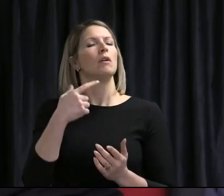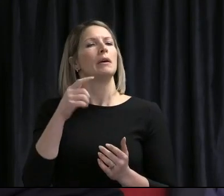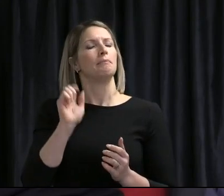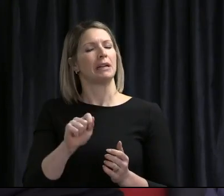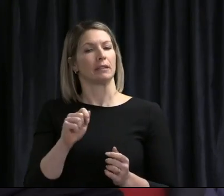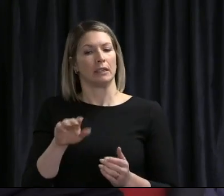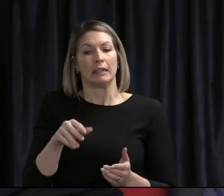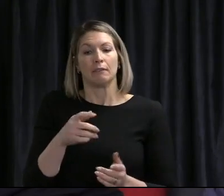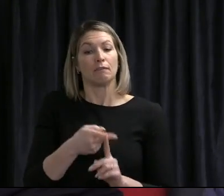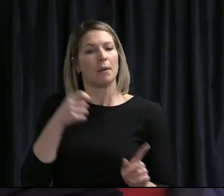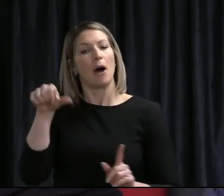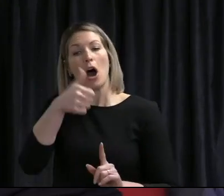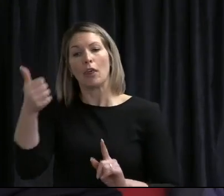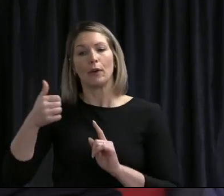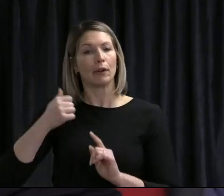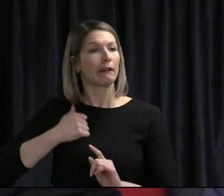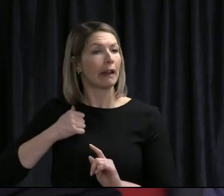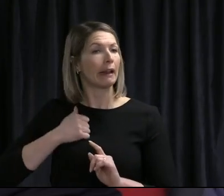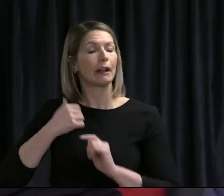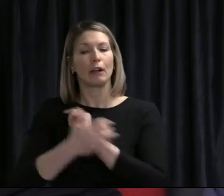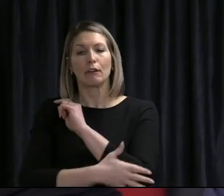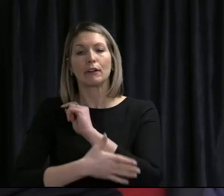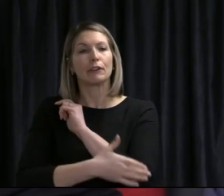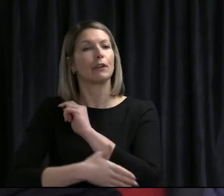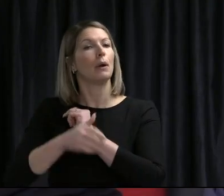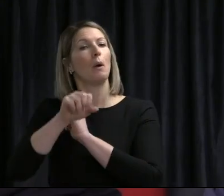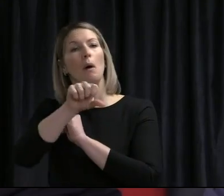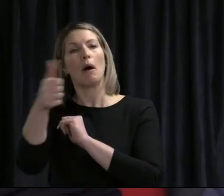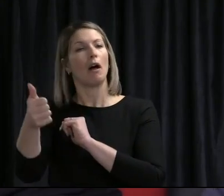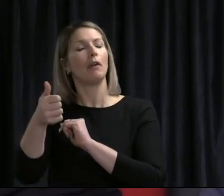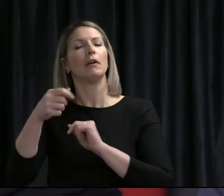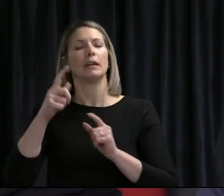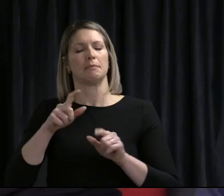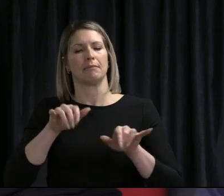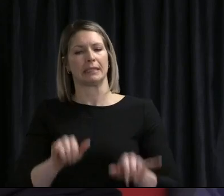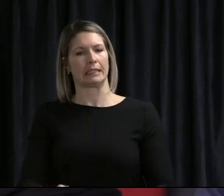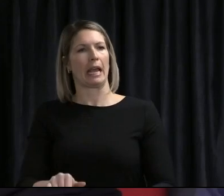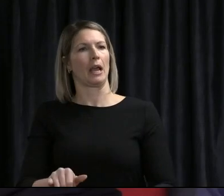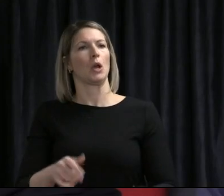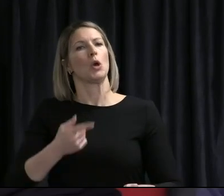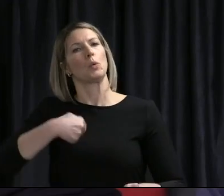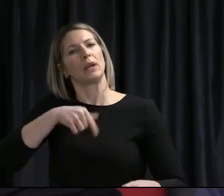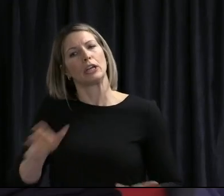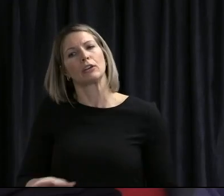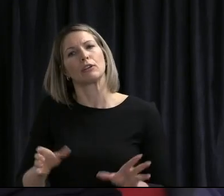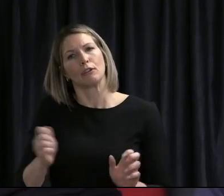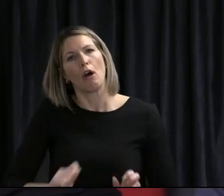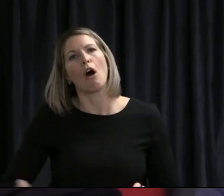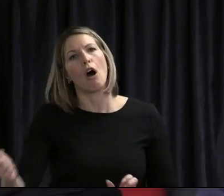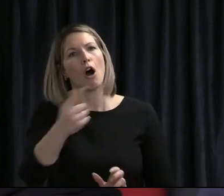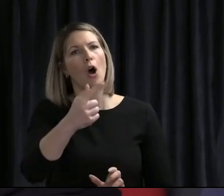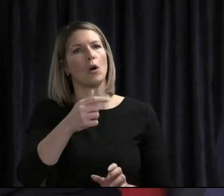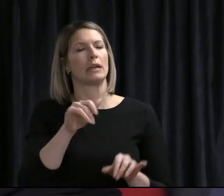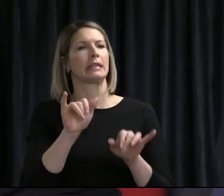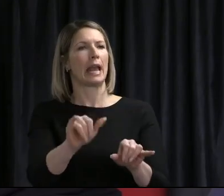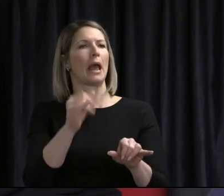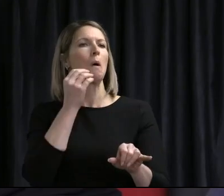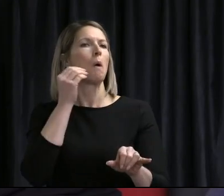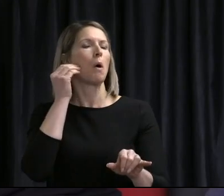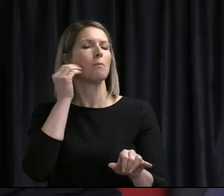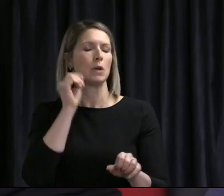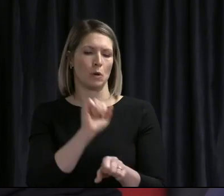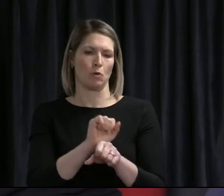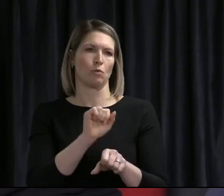days. We are asking everyone who can to work from home. As we currently